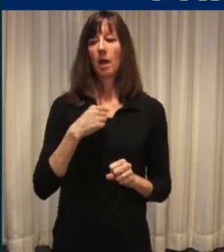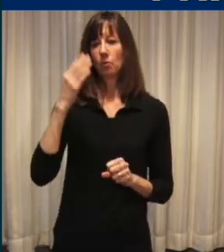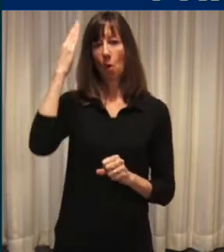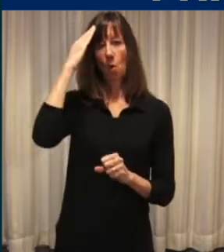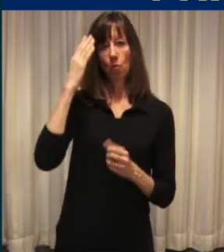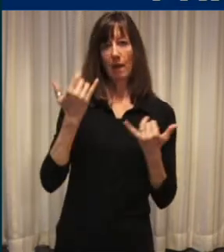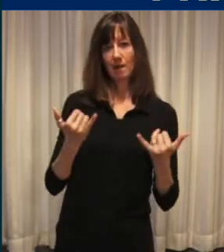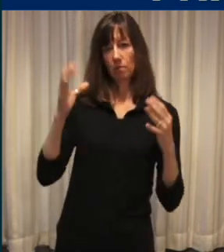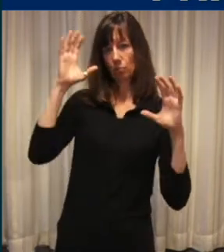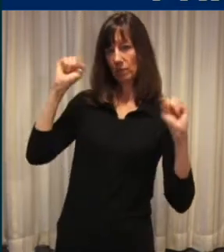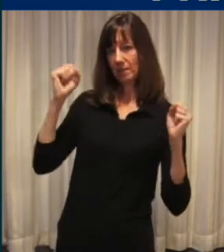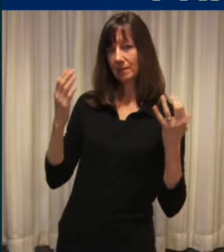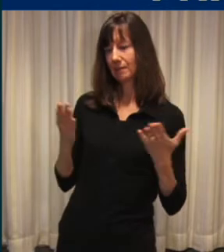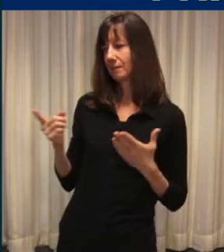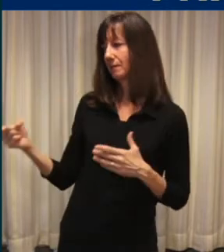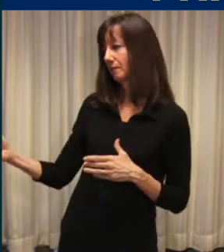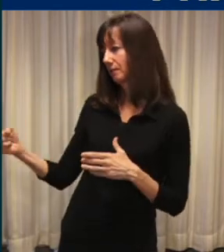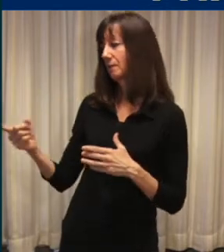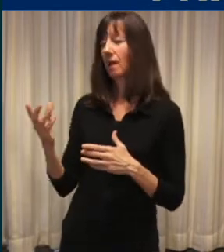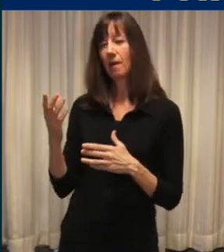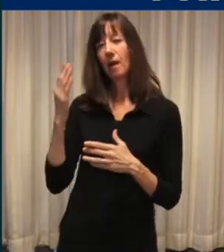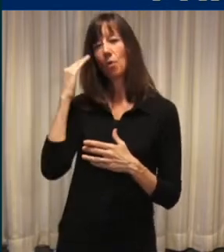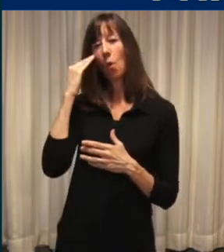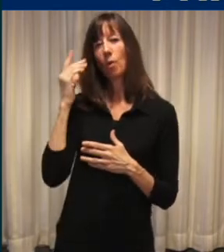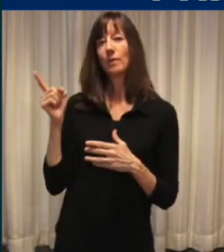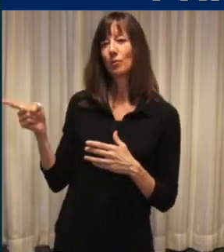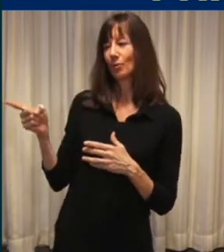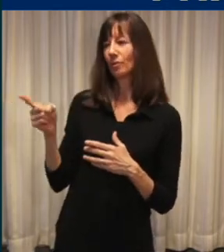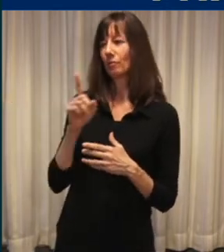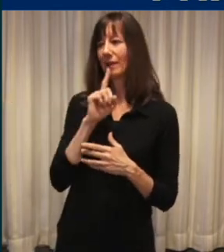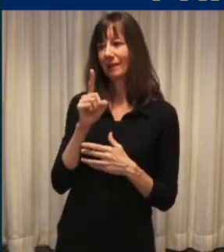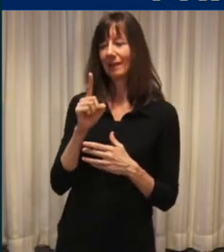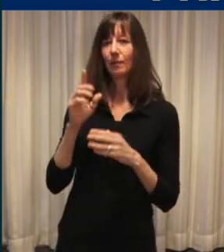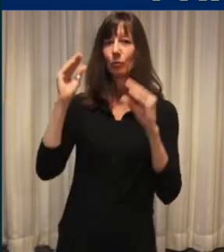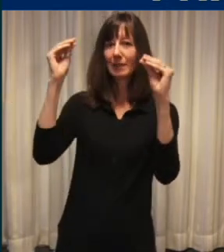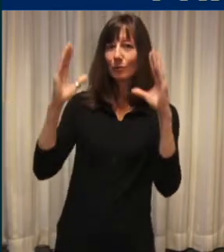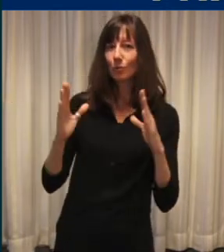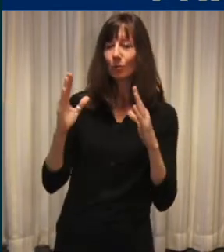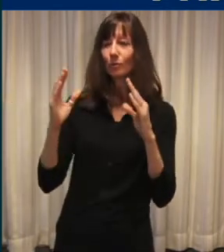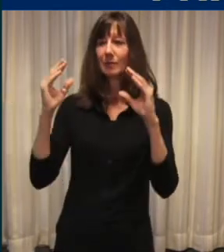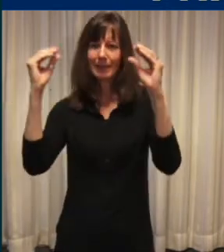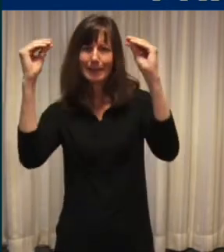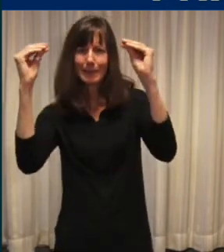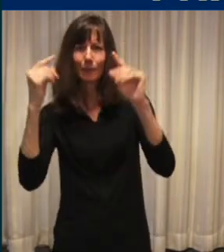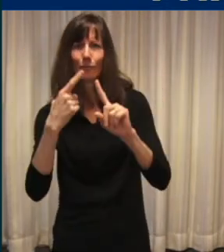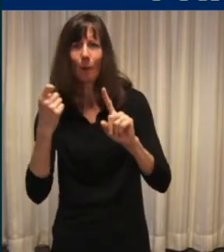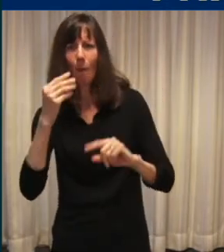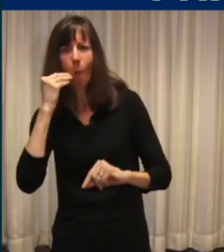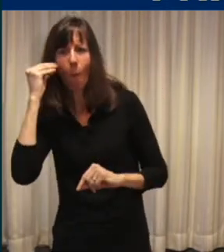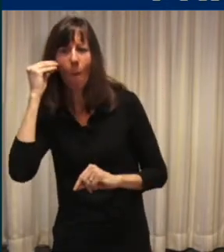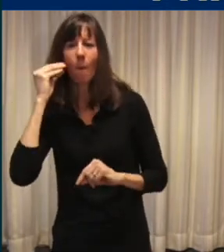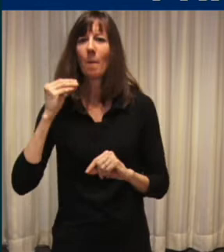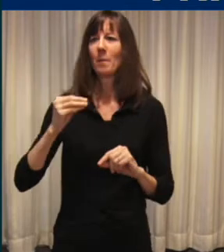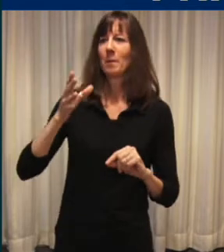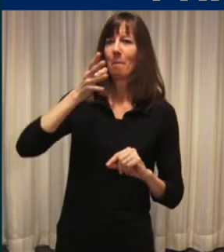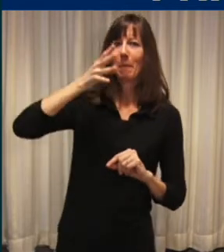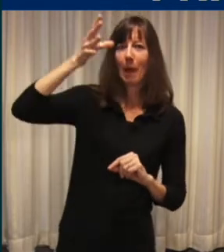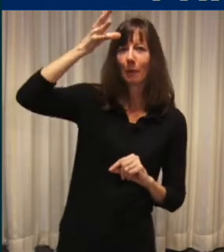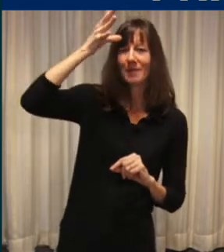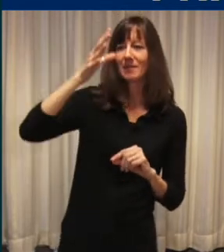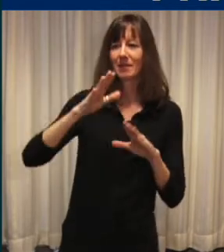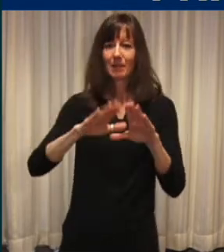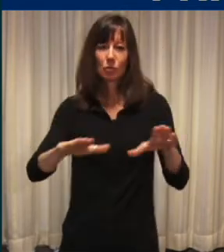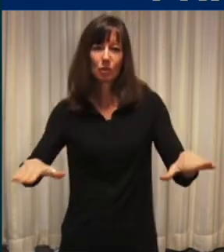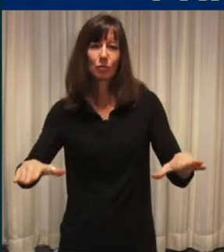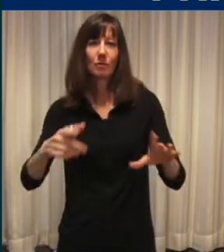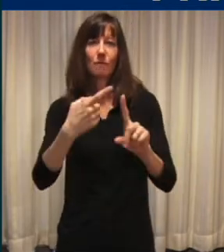and all your faculty and all the kids at home and, frankly, the parents at home, I just wanted to take a minute not only